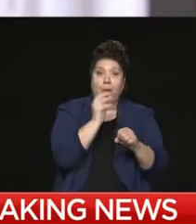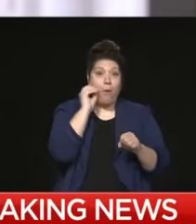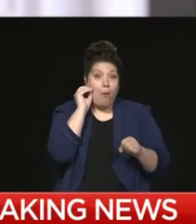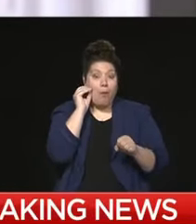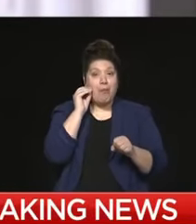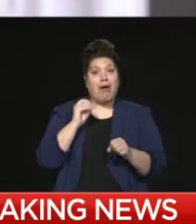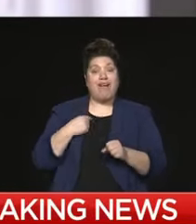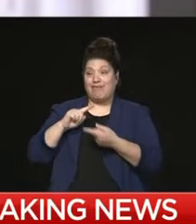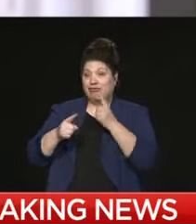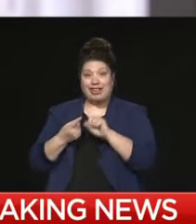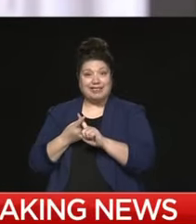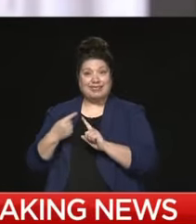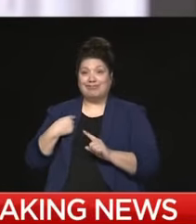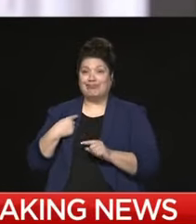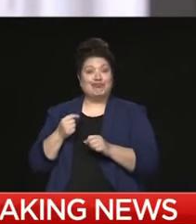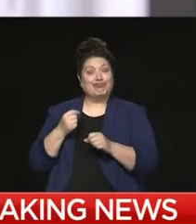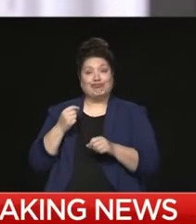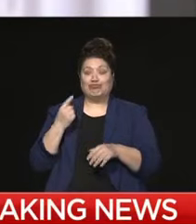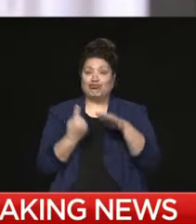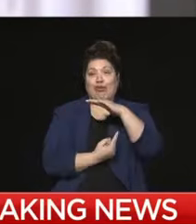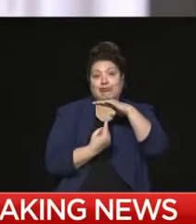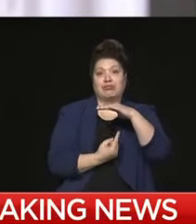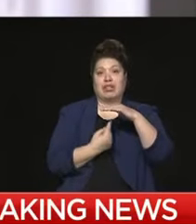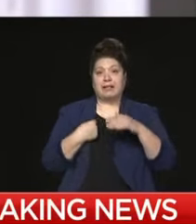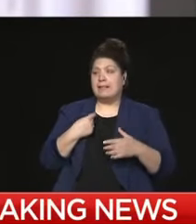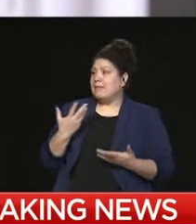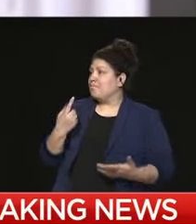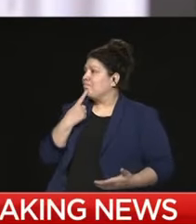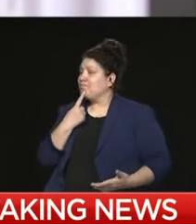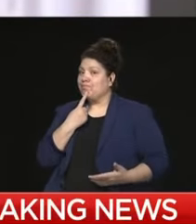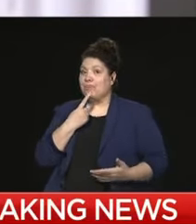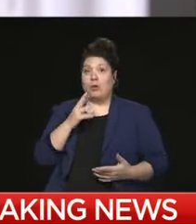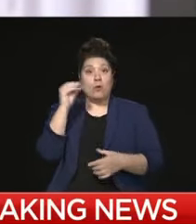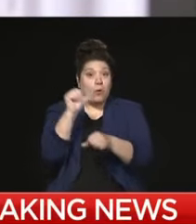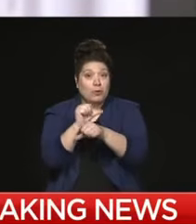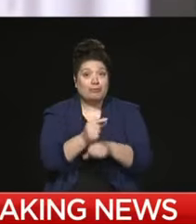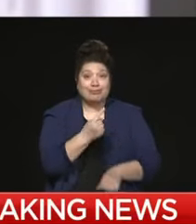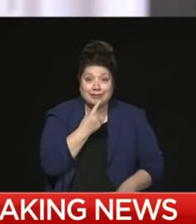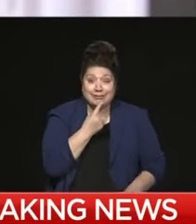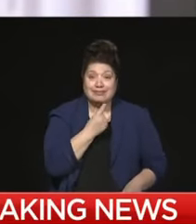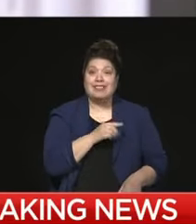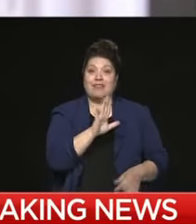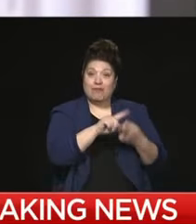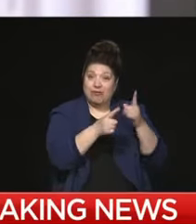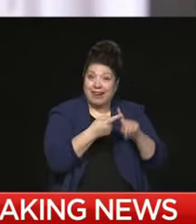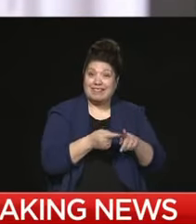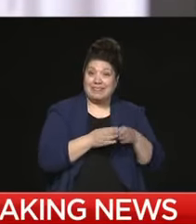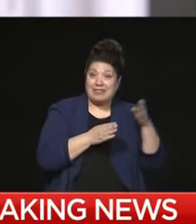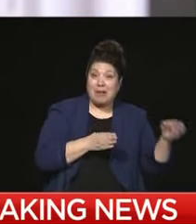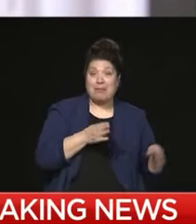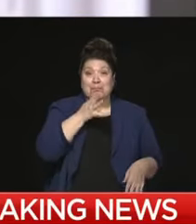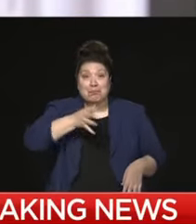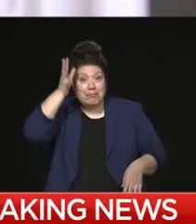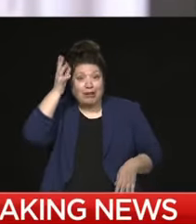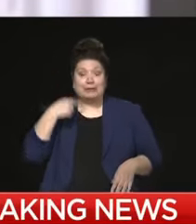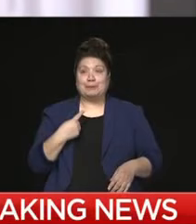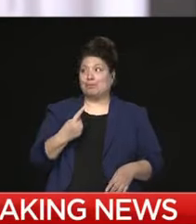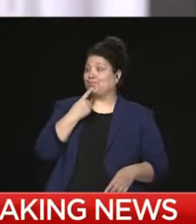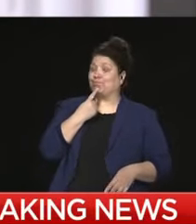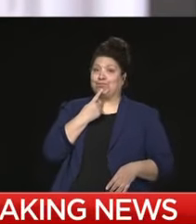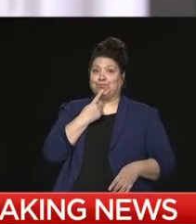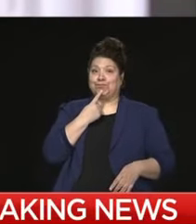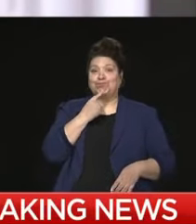going to be even more difficult. We're going to miss our colleagues, our friends, our neighbours, and our parents even more than we do now.